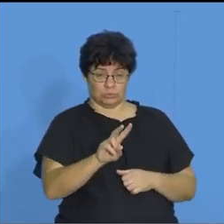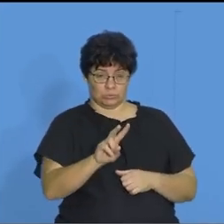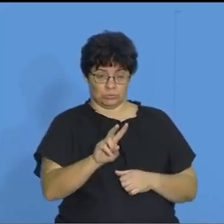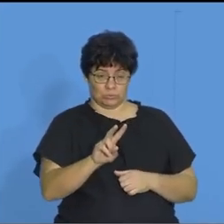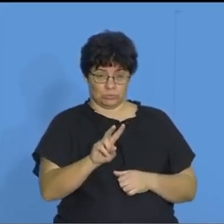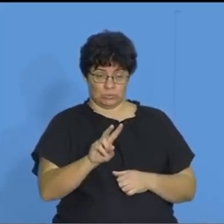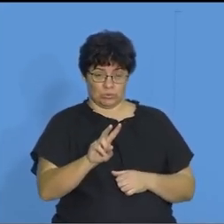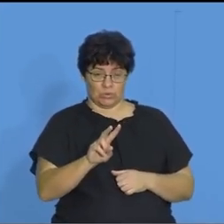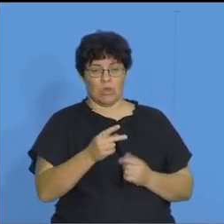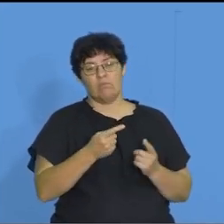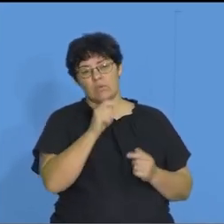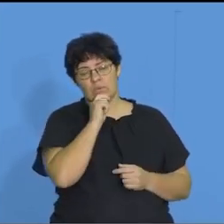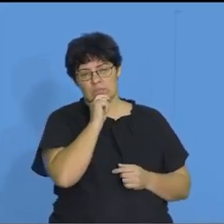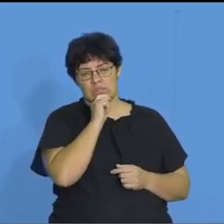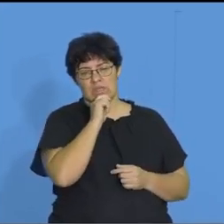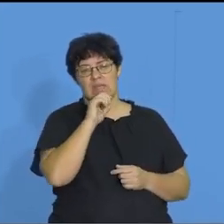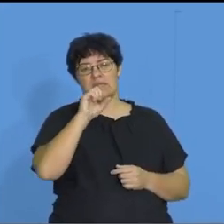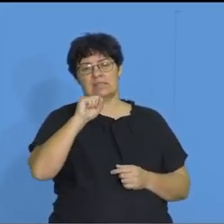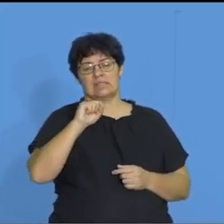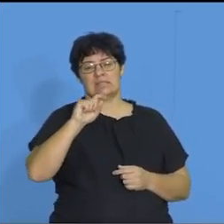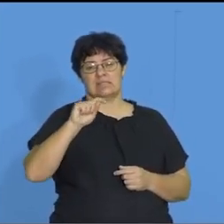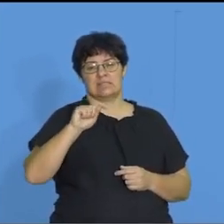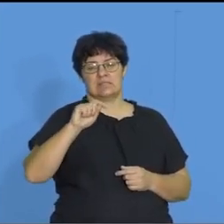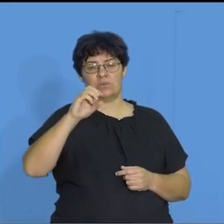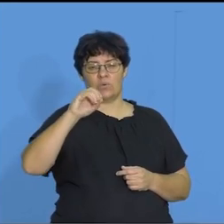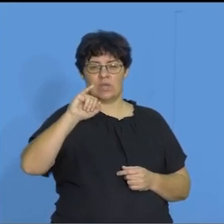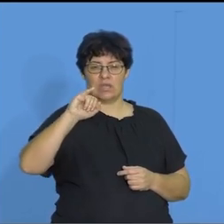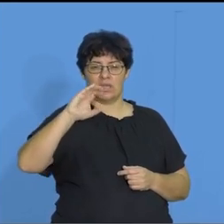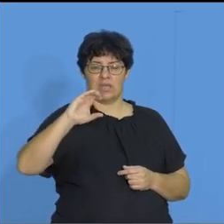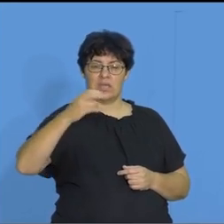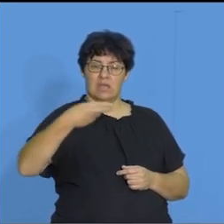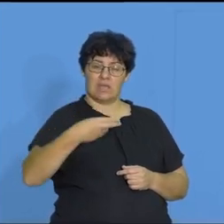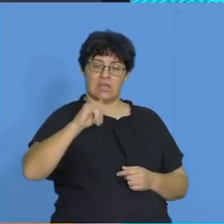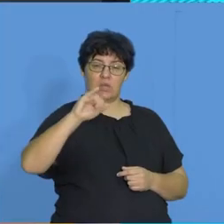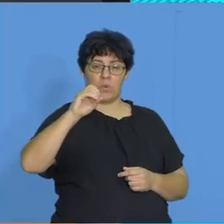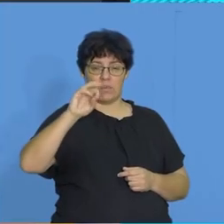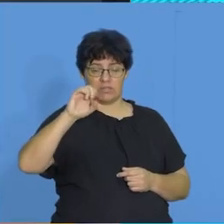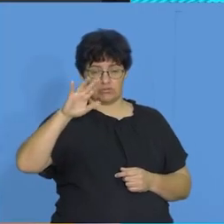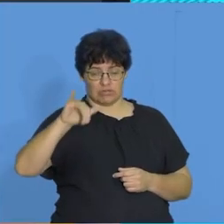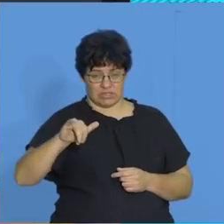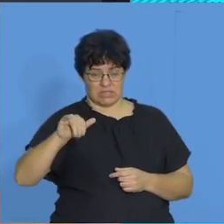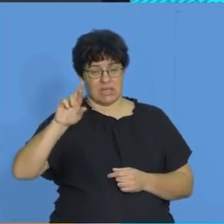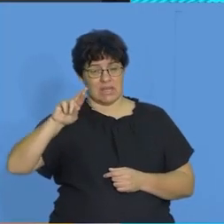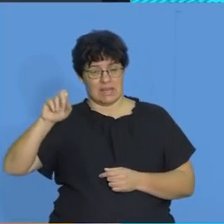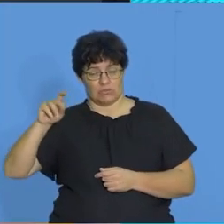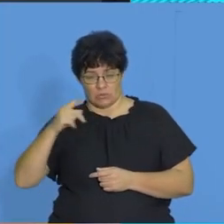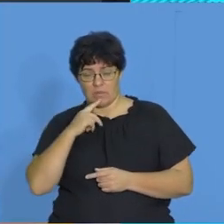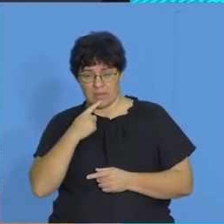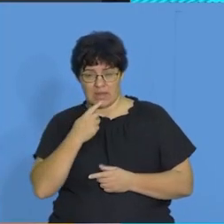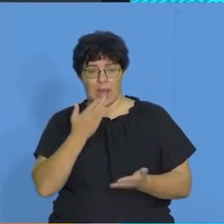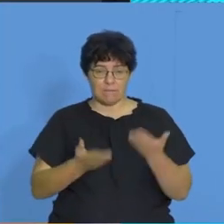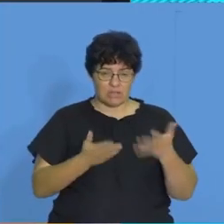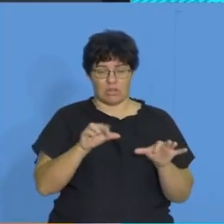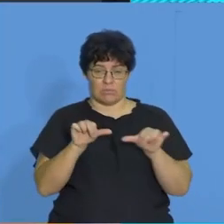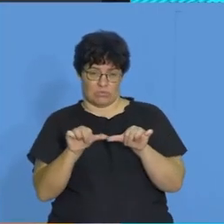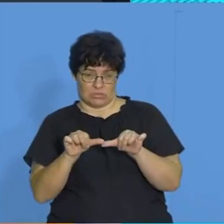18.2, we can use a stoichiometric ratio. So this is more of a question that involves ratio and proportion. So we